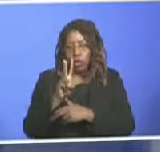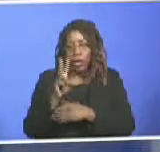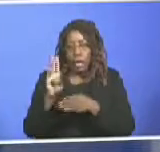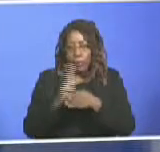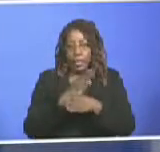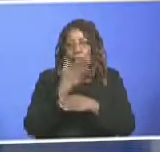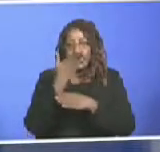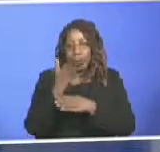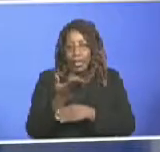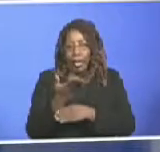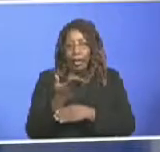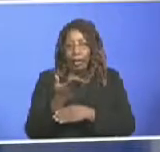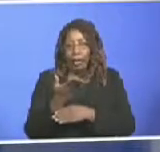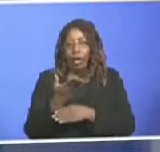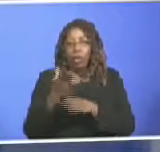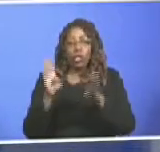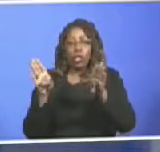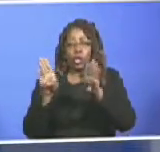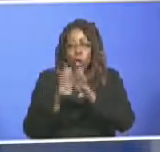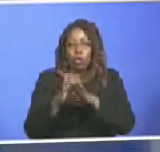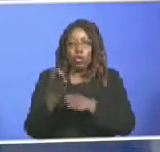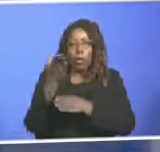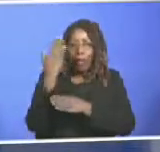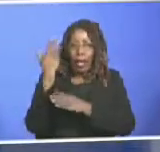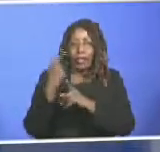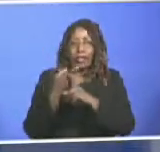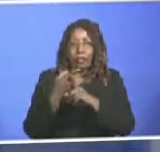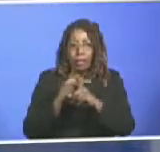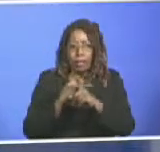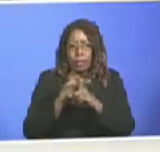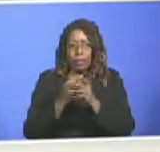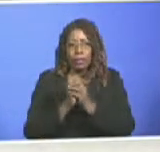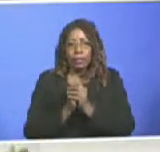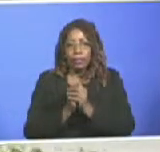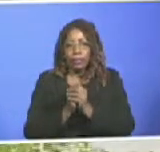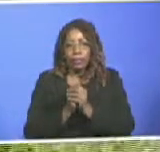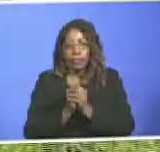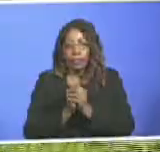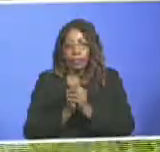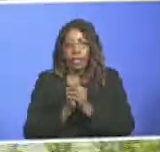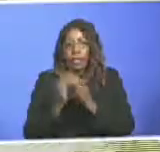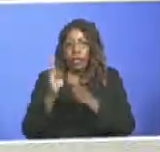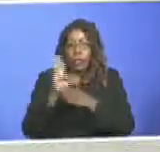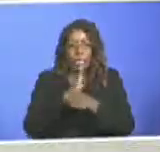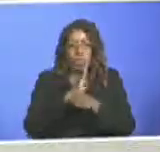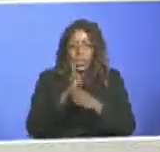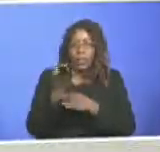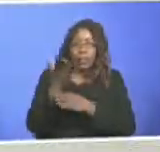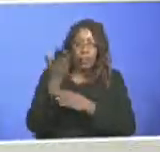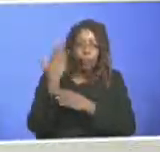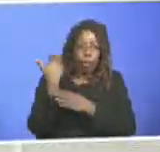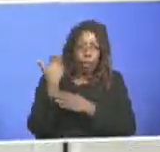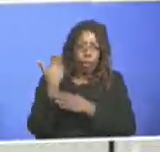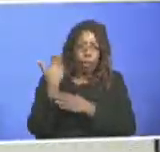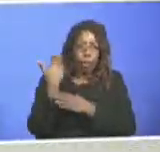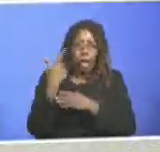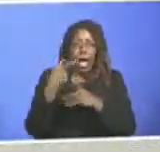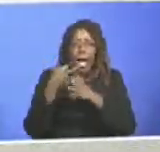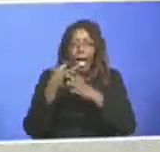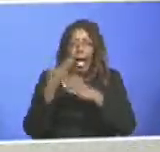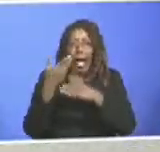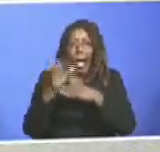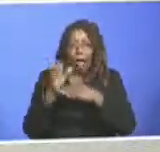establishments there had been closed for the last several months. The once busy Arawak is no more, after restrictions due to